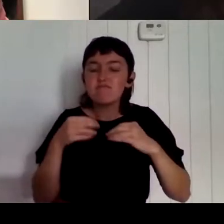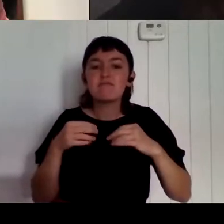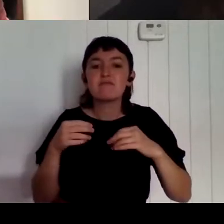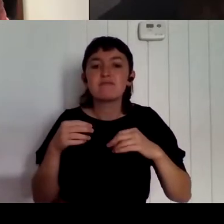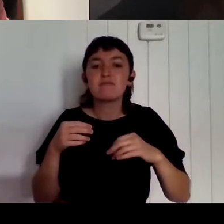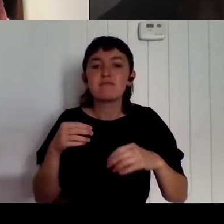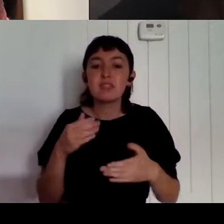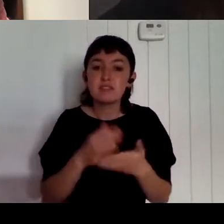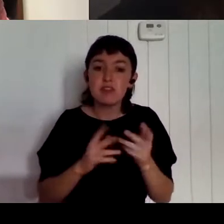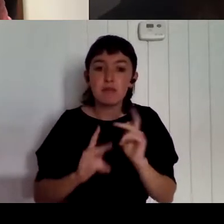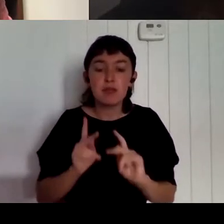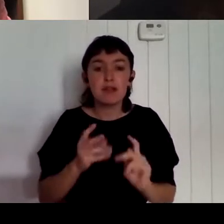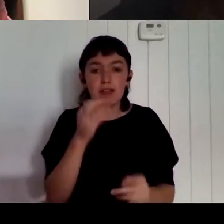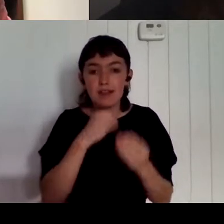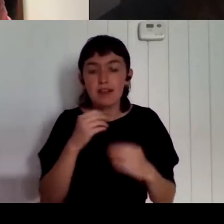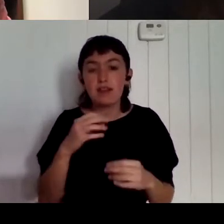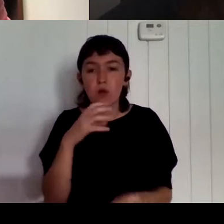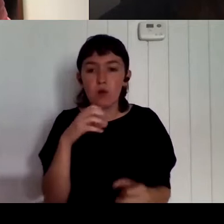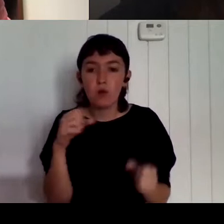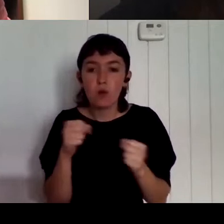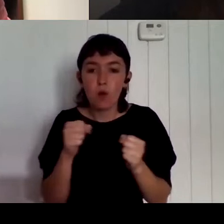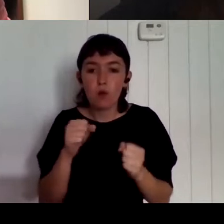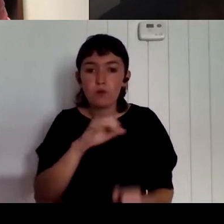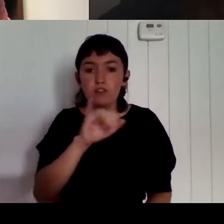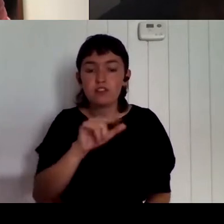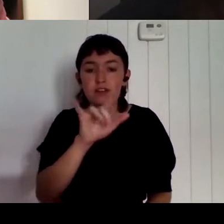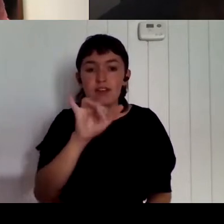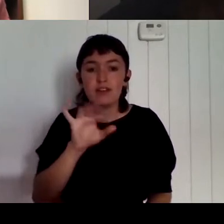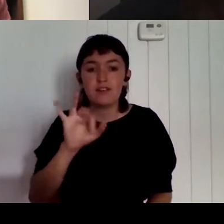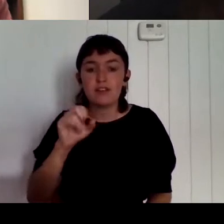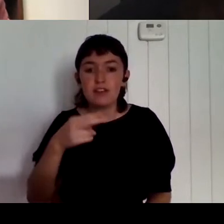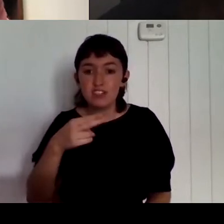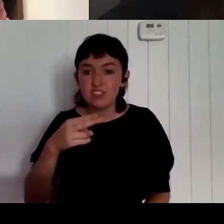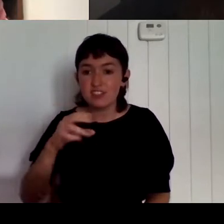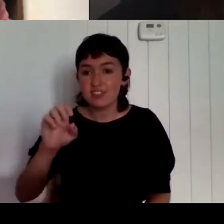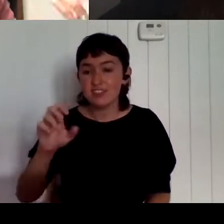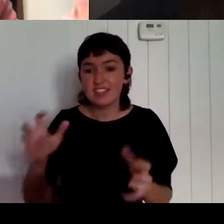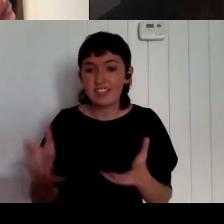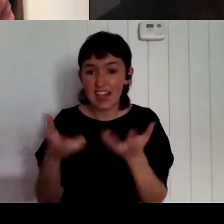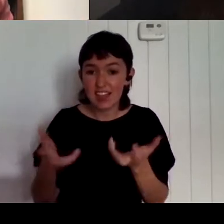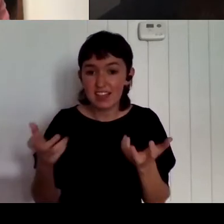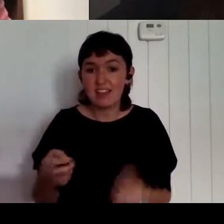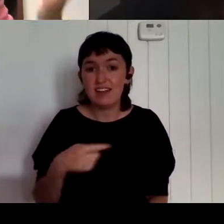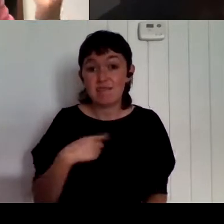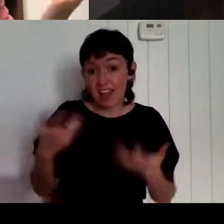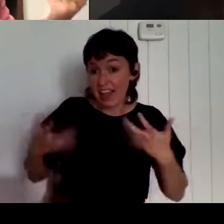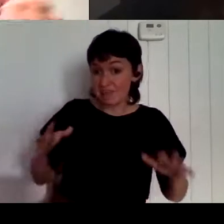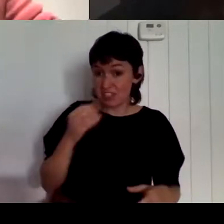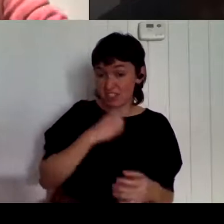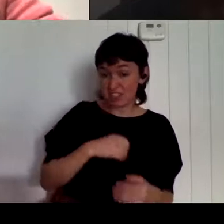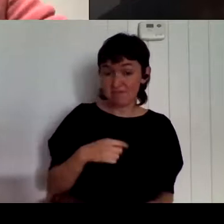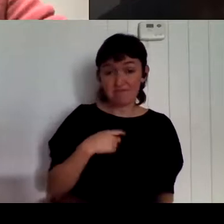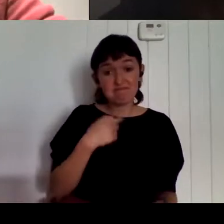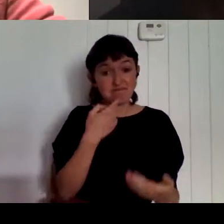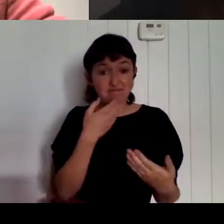cold jellyfish salad. Um, that's pretty tasty. I like, I was like, I've eaten jellyfish. It's pretty good. You did on top of rice.